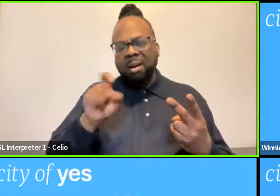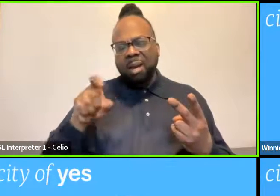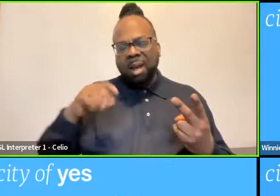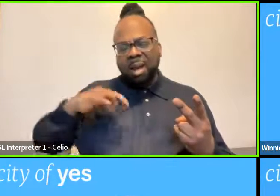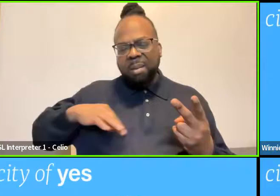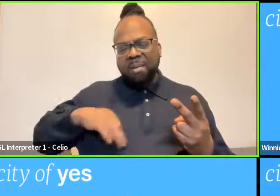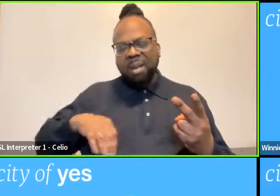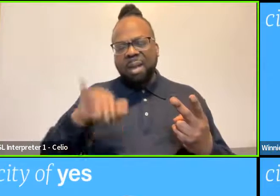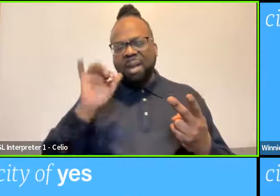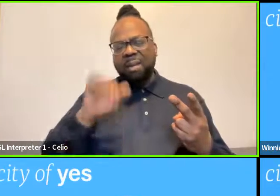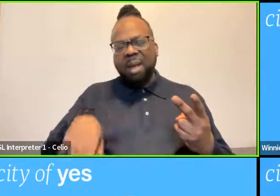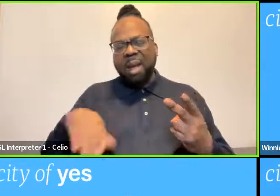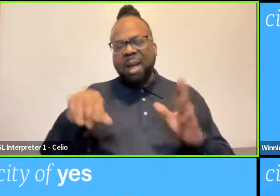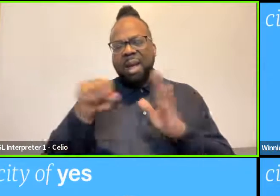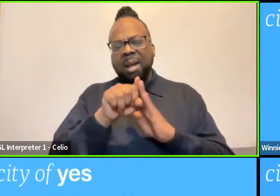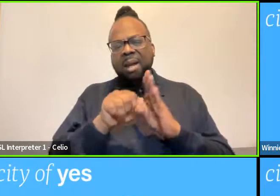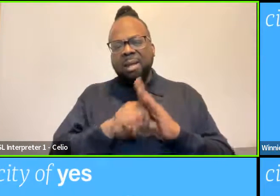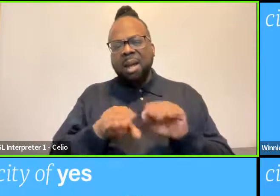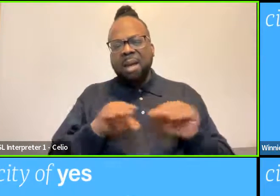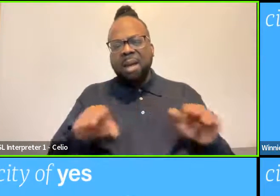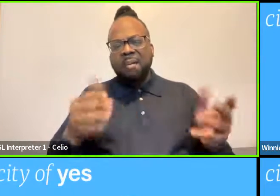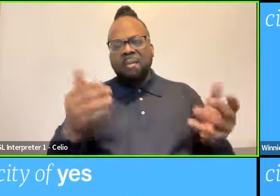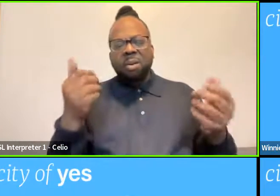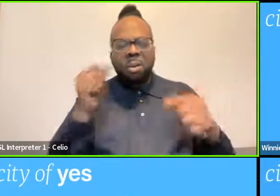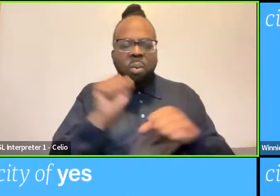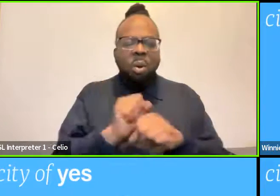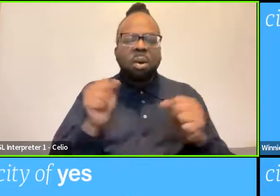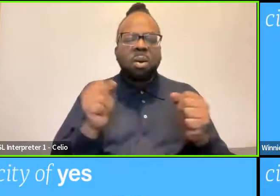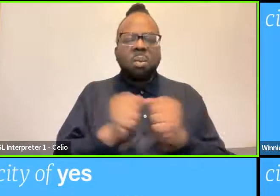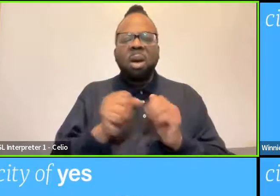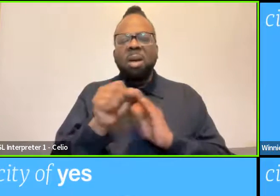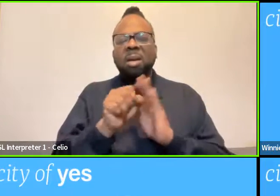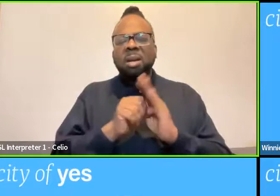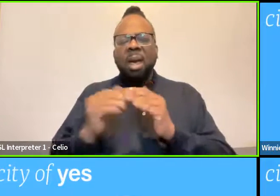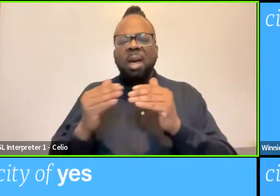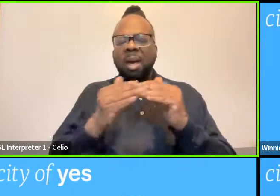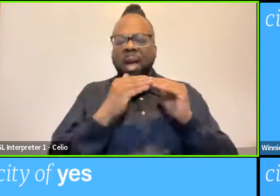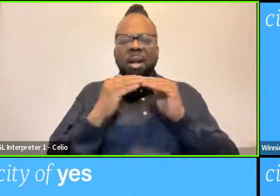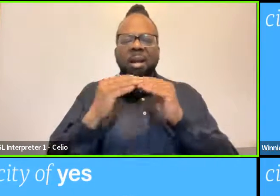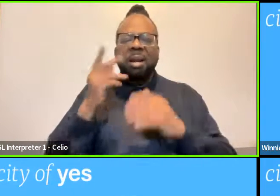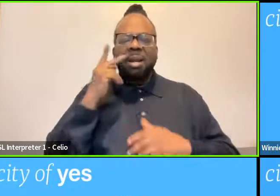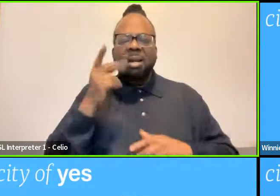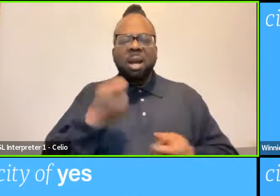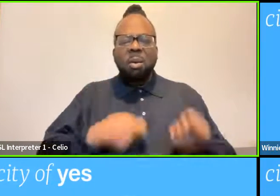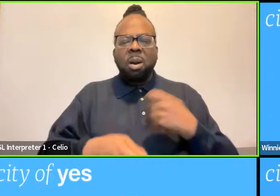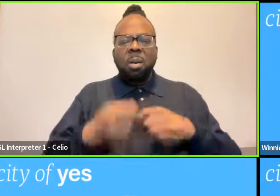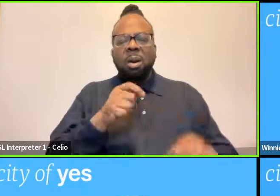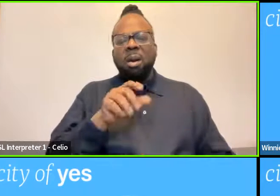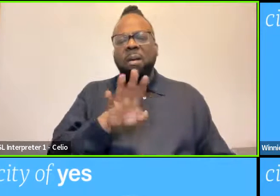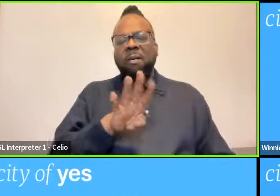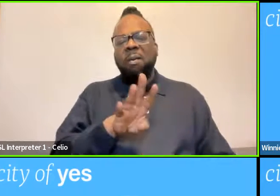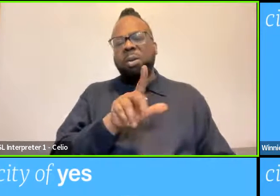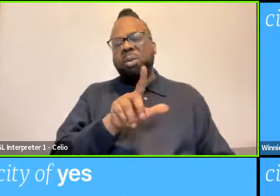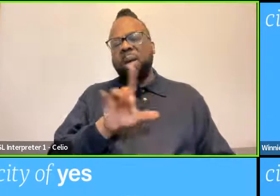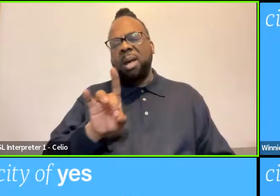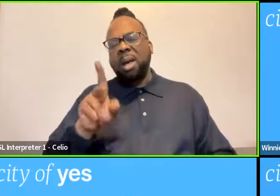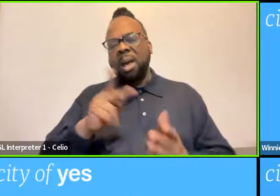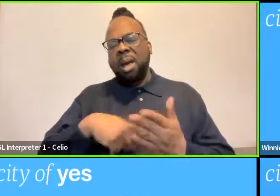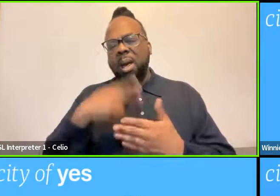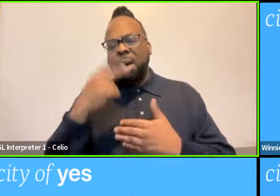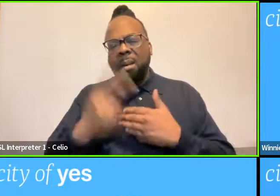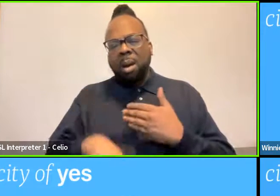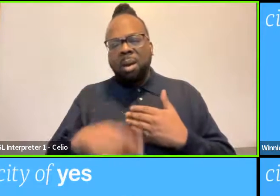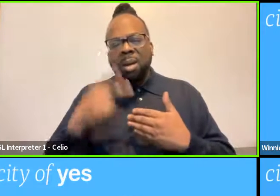state level. We're working really closely with our state colleagues to advocate to see a replacement 420A program so that we can see more mixed